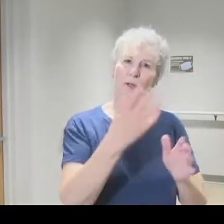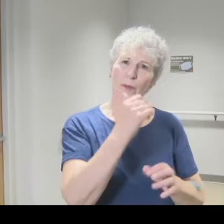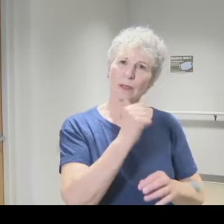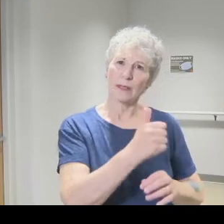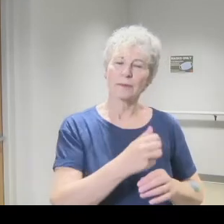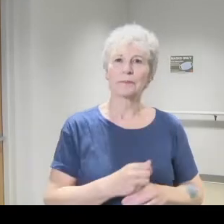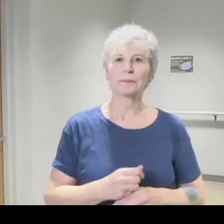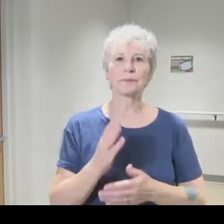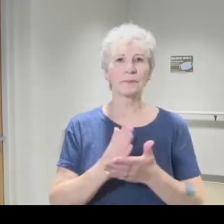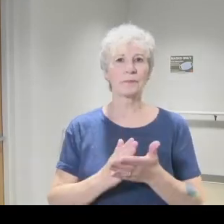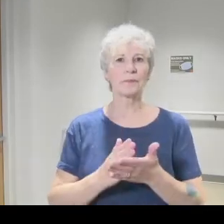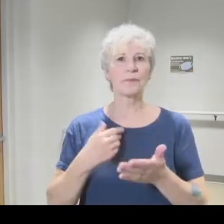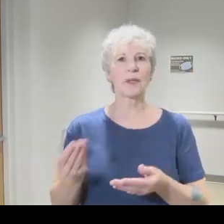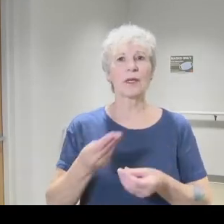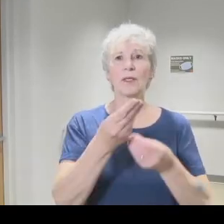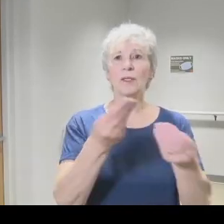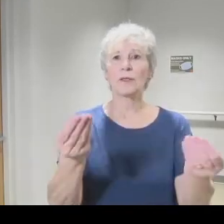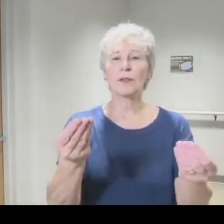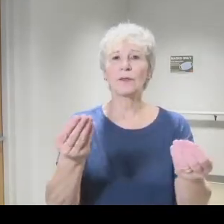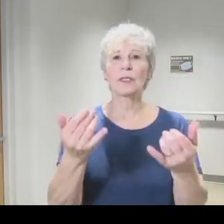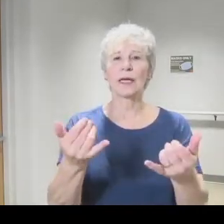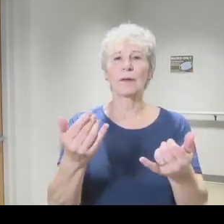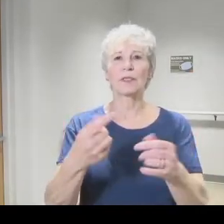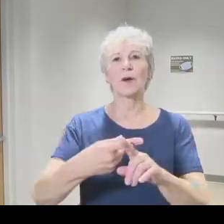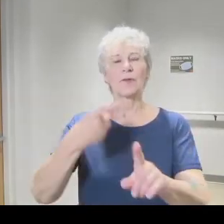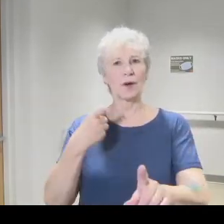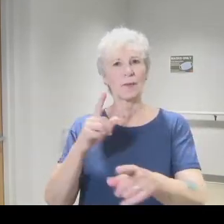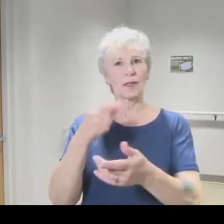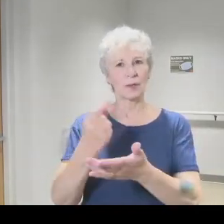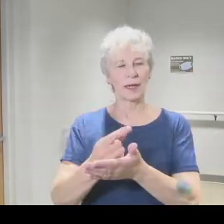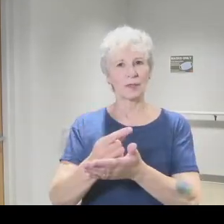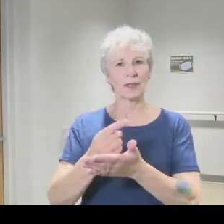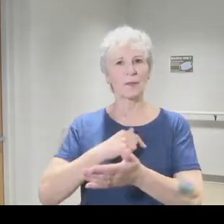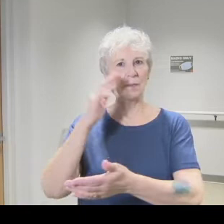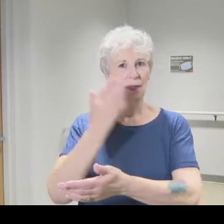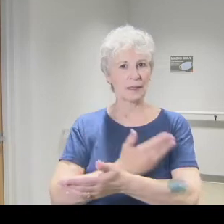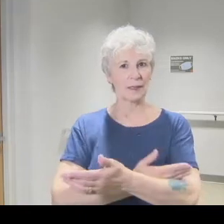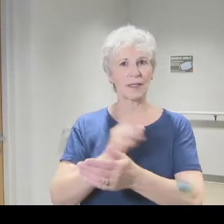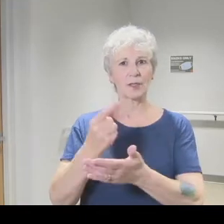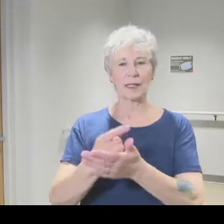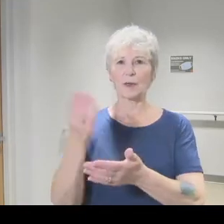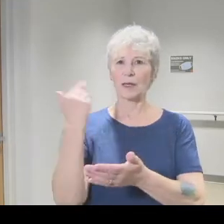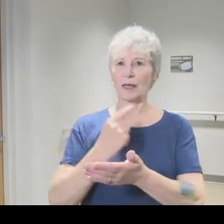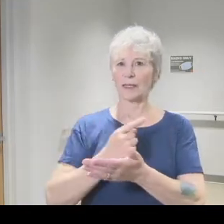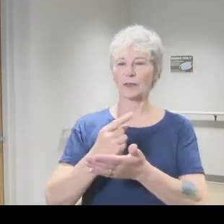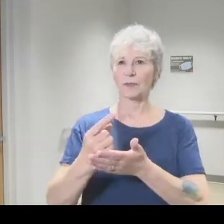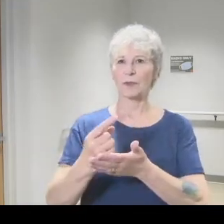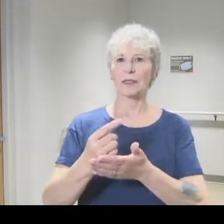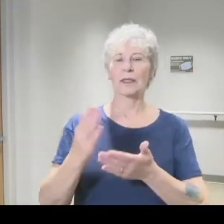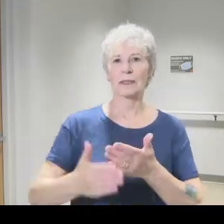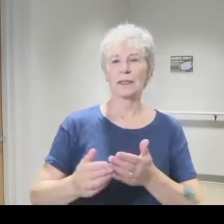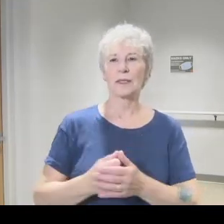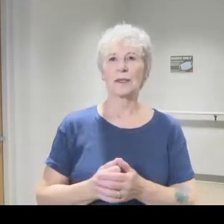Some of what I'm giving you today was at a graduation that my son graduated last weekend, and Dr. Chris Miller from